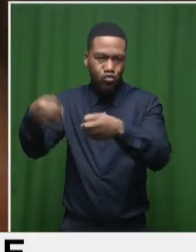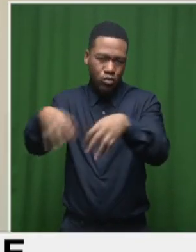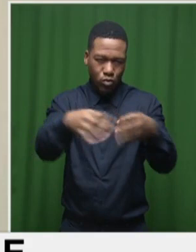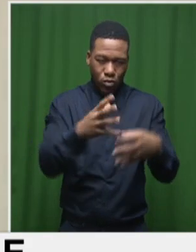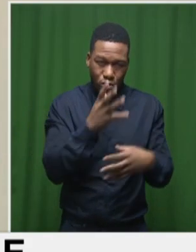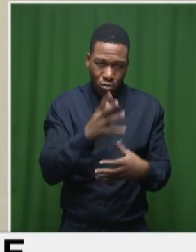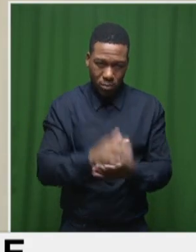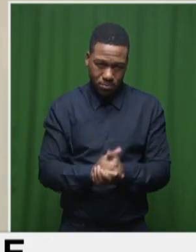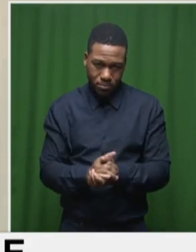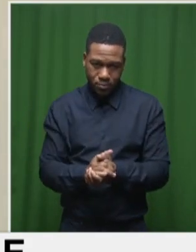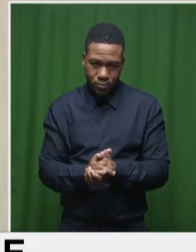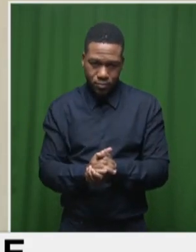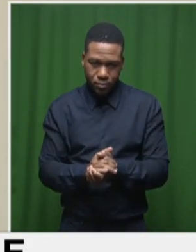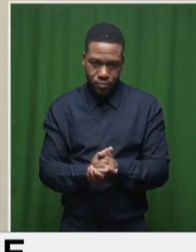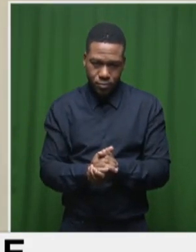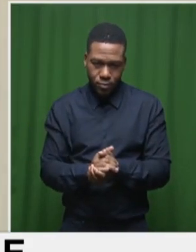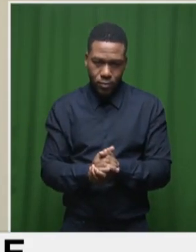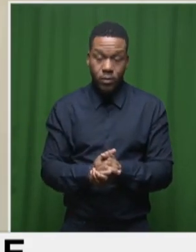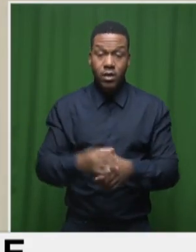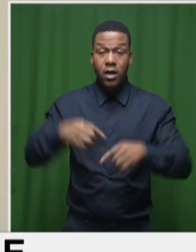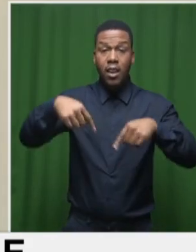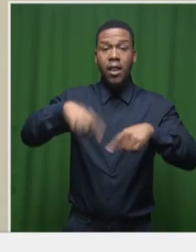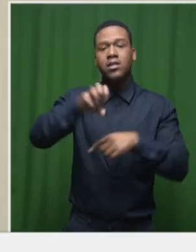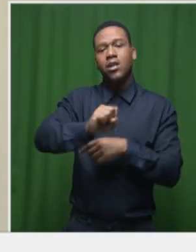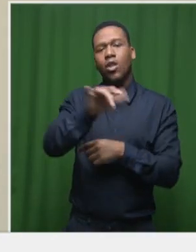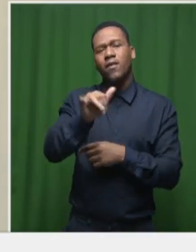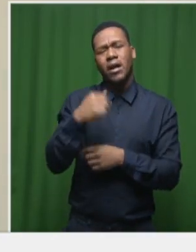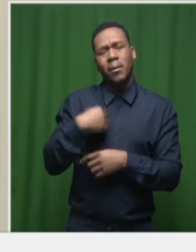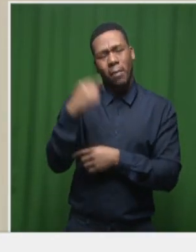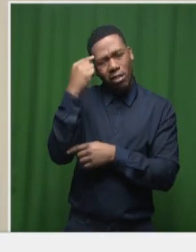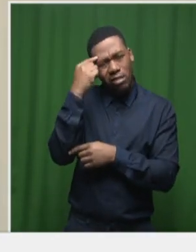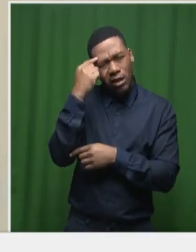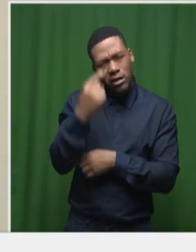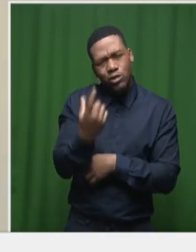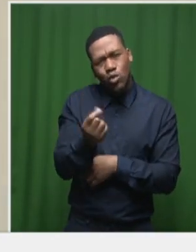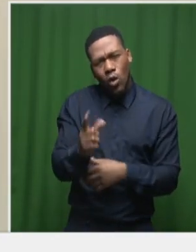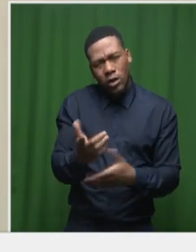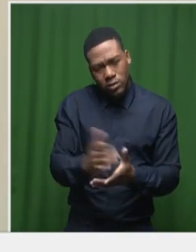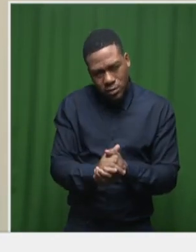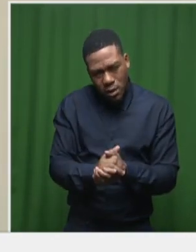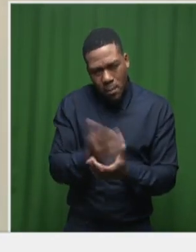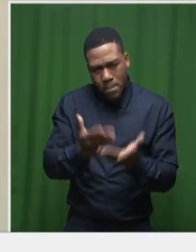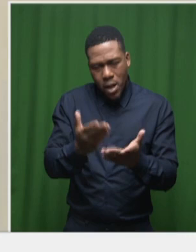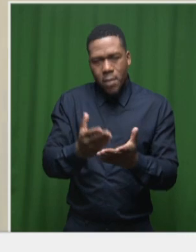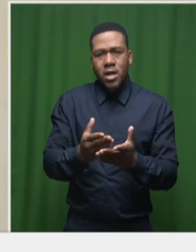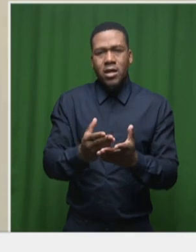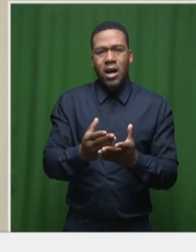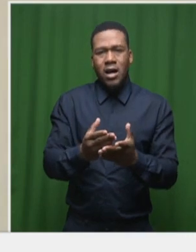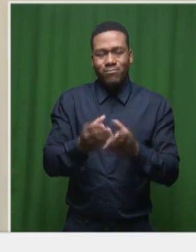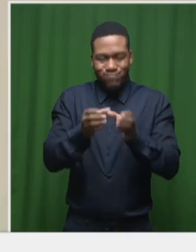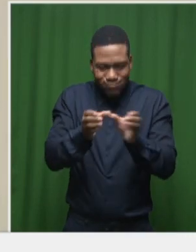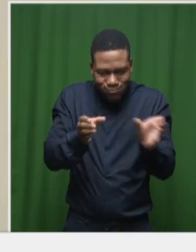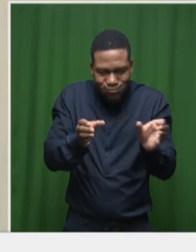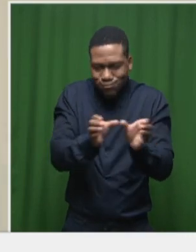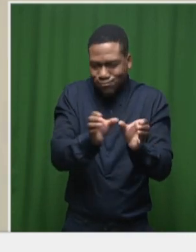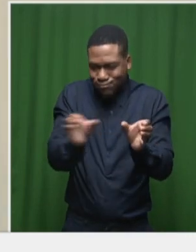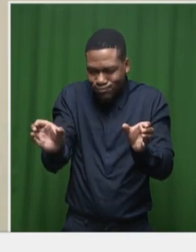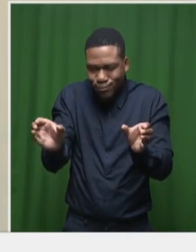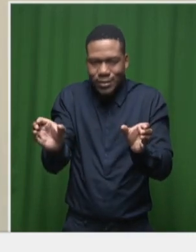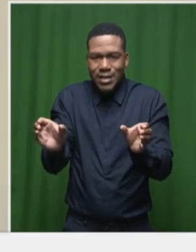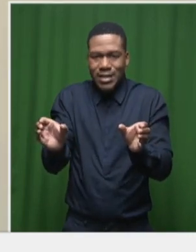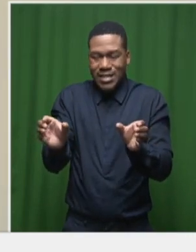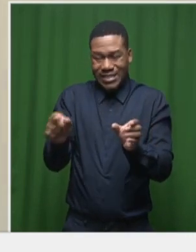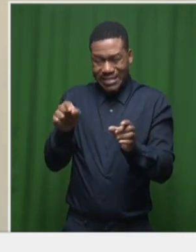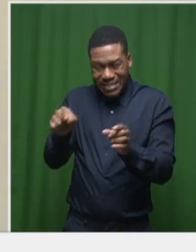do in South Africa is actually break it down to digestible chunks, stuff that's easy to